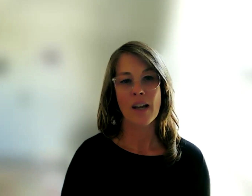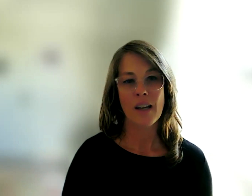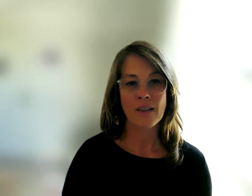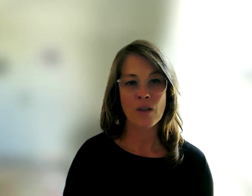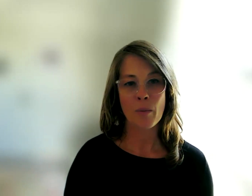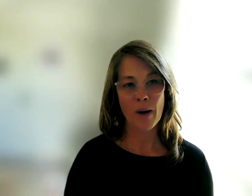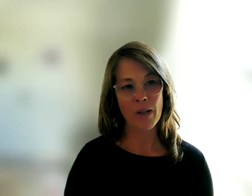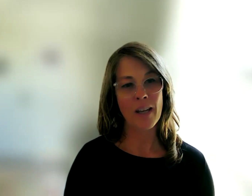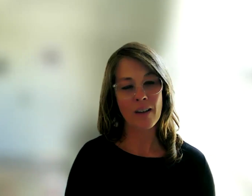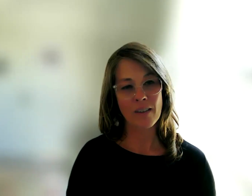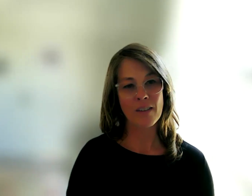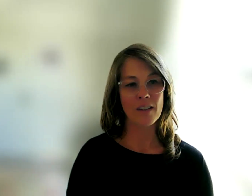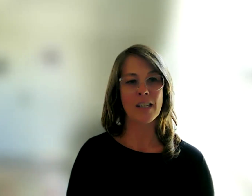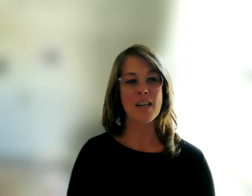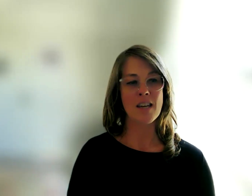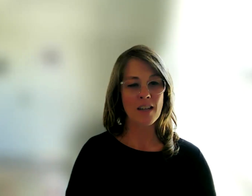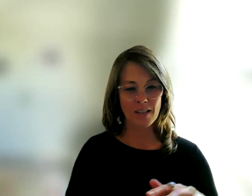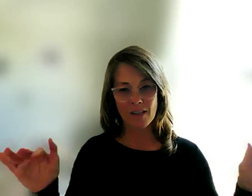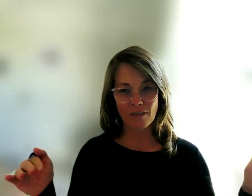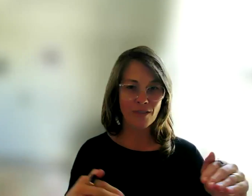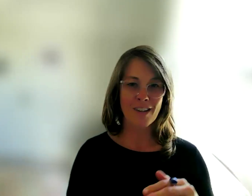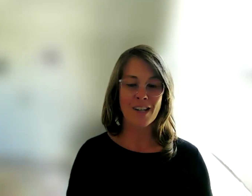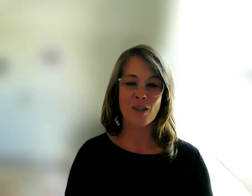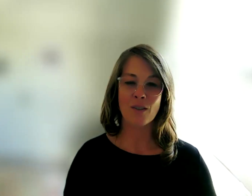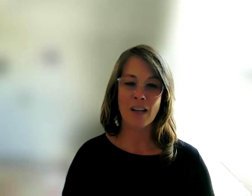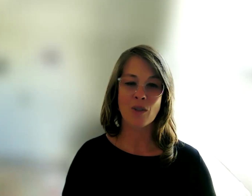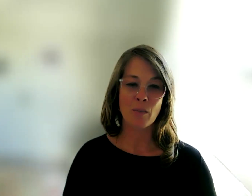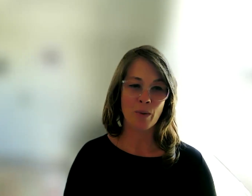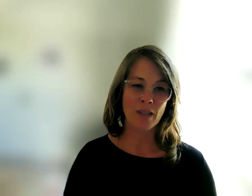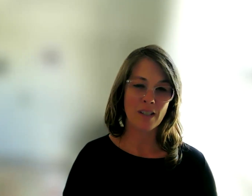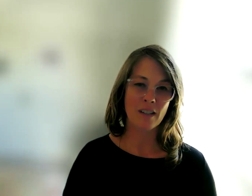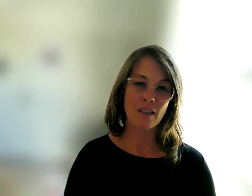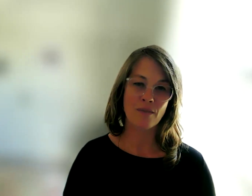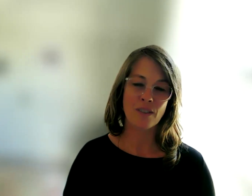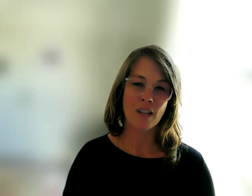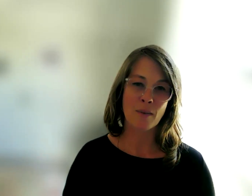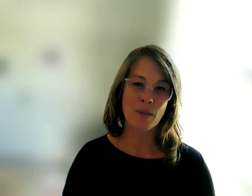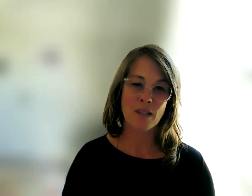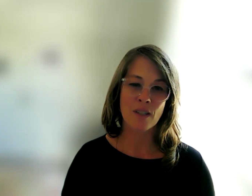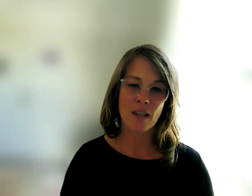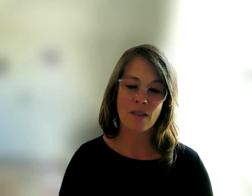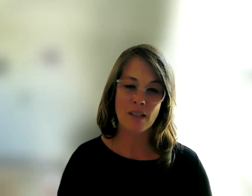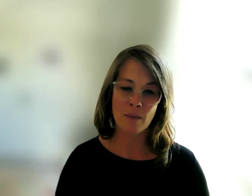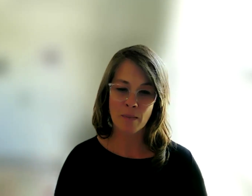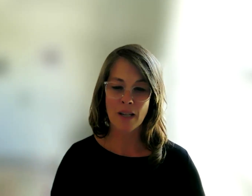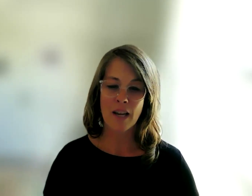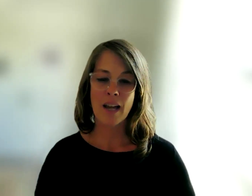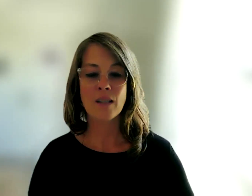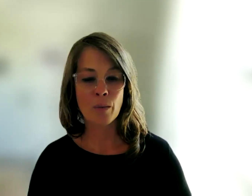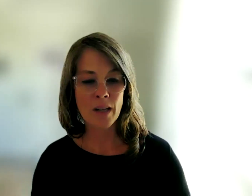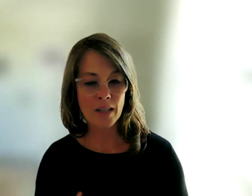GPs. As you know, primary care is the key, is the foundational entry point oftentimes into the health